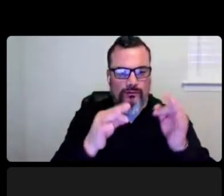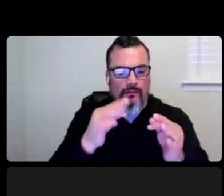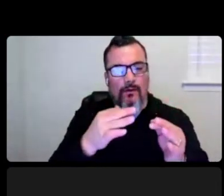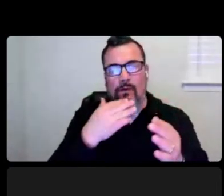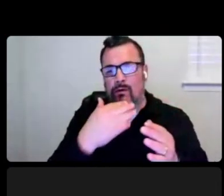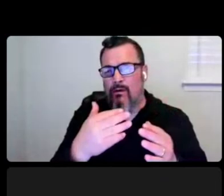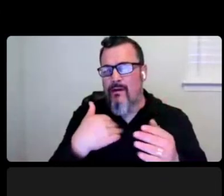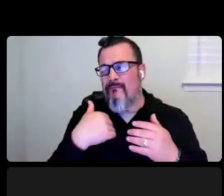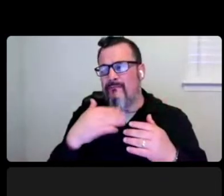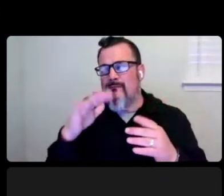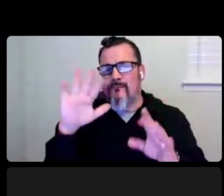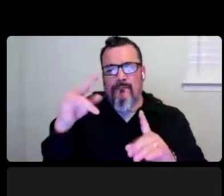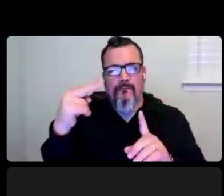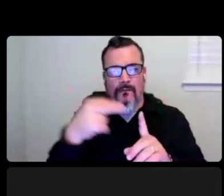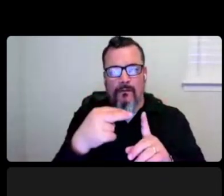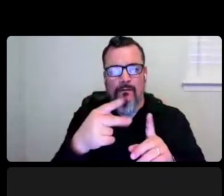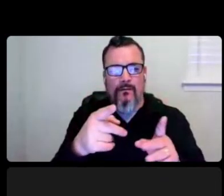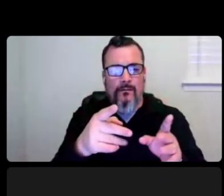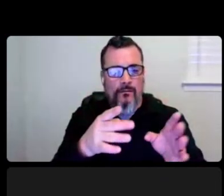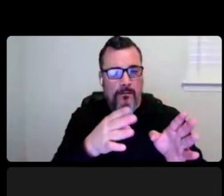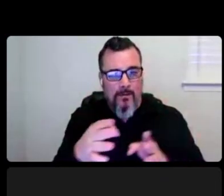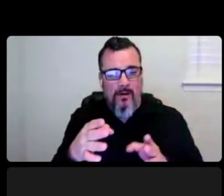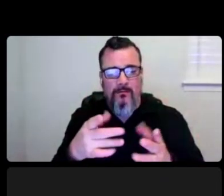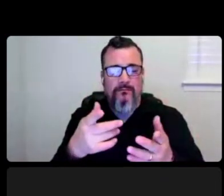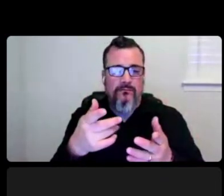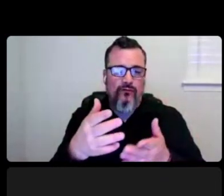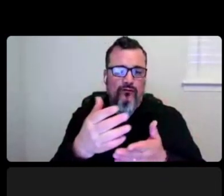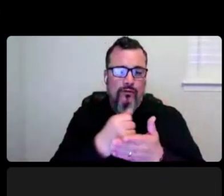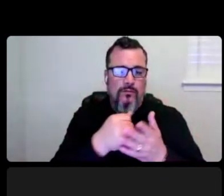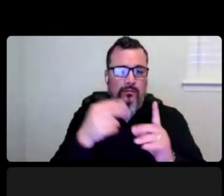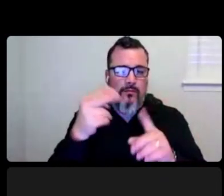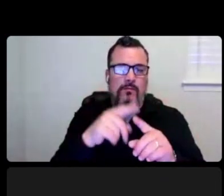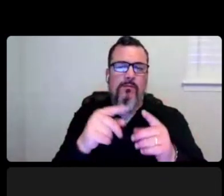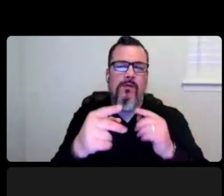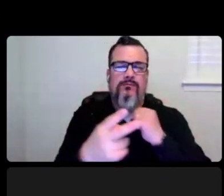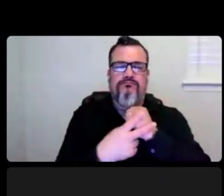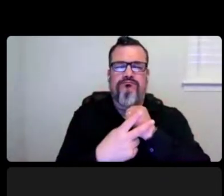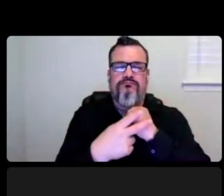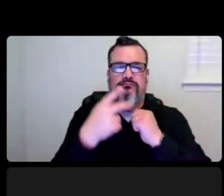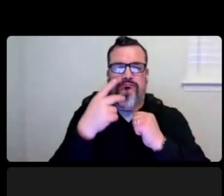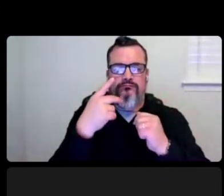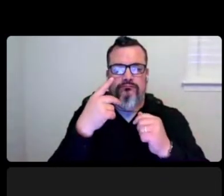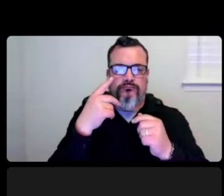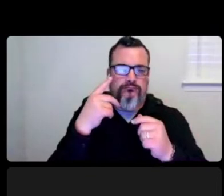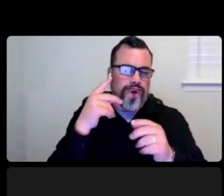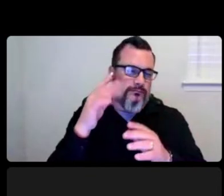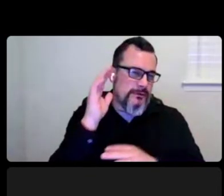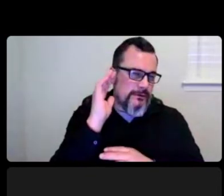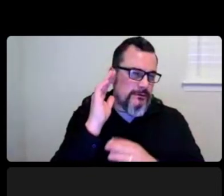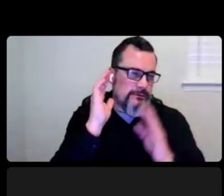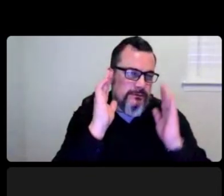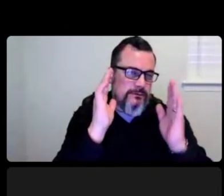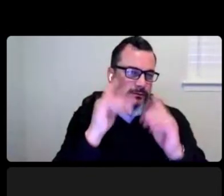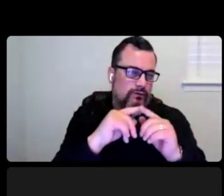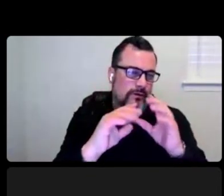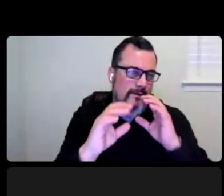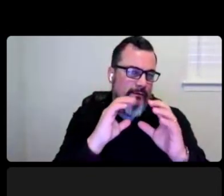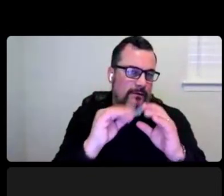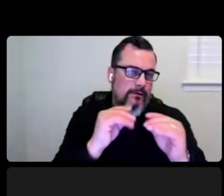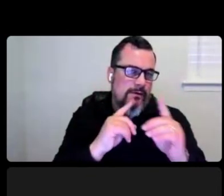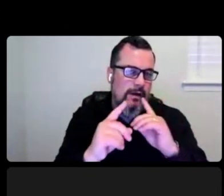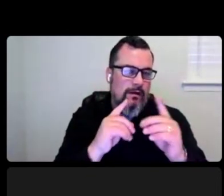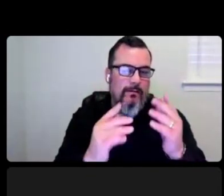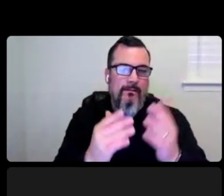view. If you're prepared, you've earned a point of view. But reserve that final judgment and really listen to the conversation and dialogue. It